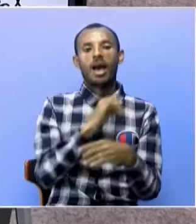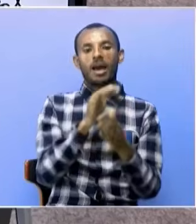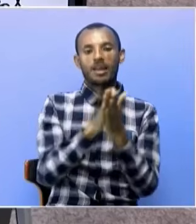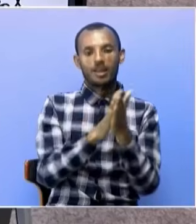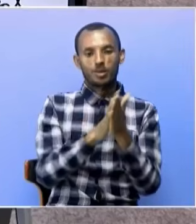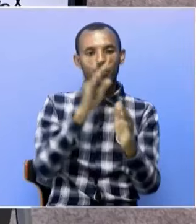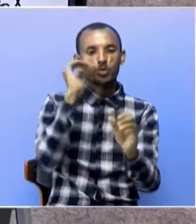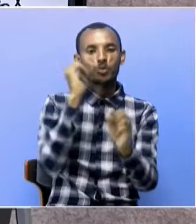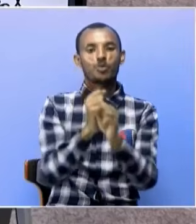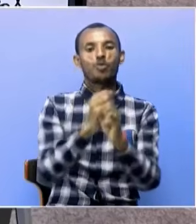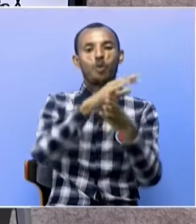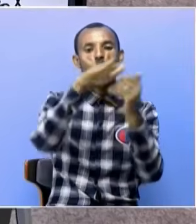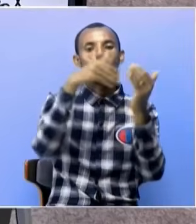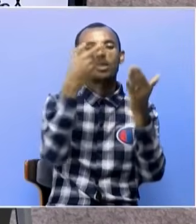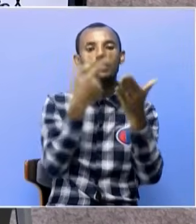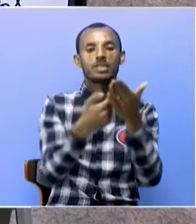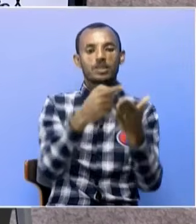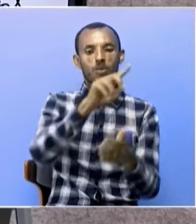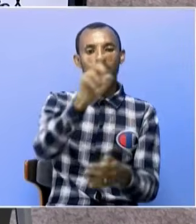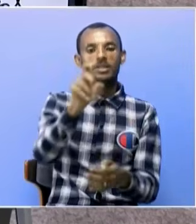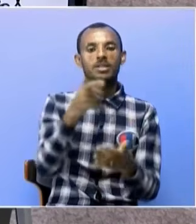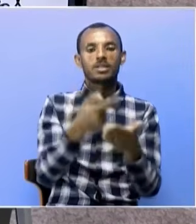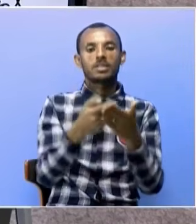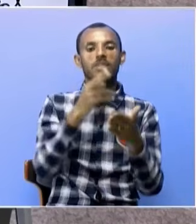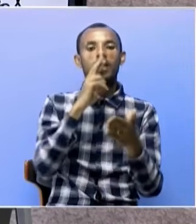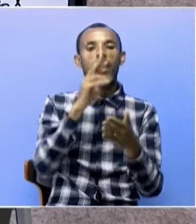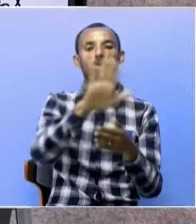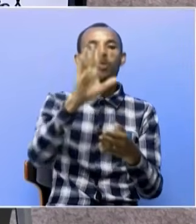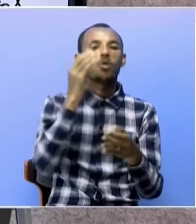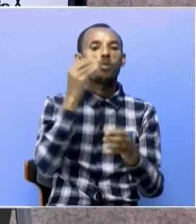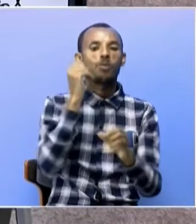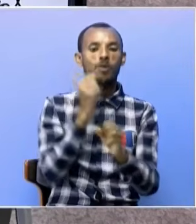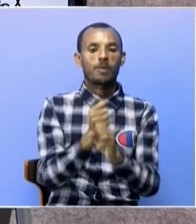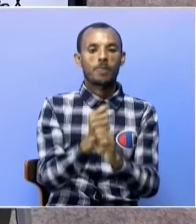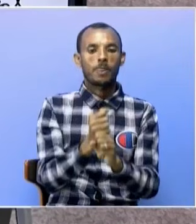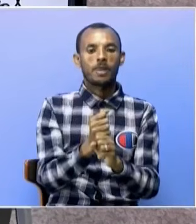to attempt all these questions. These are your homework.